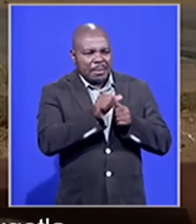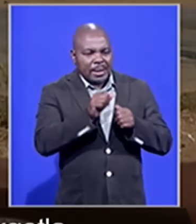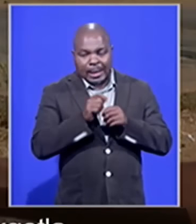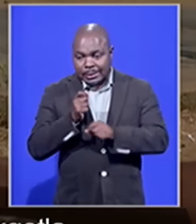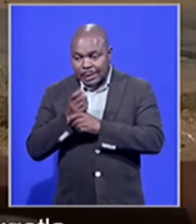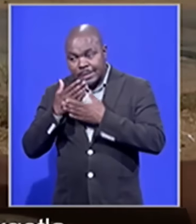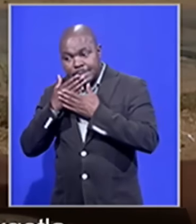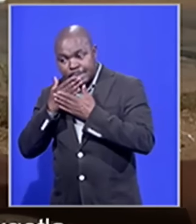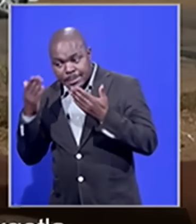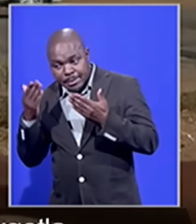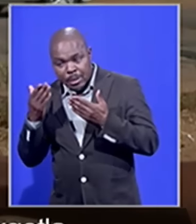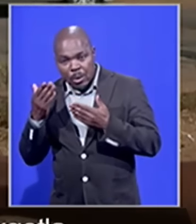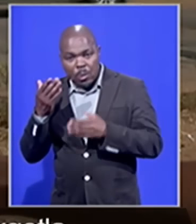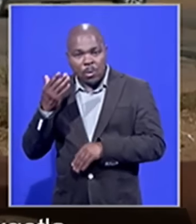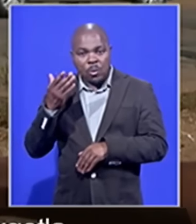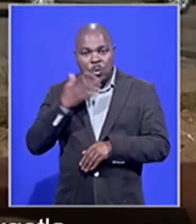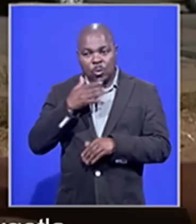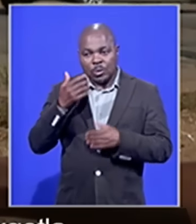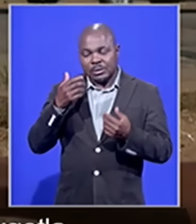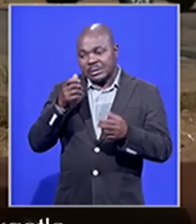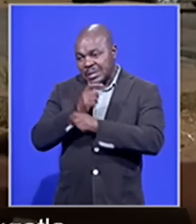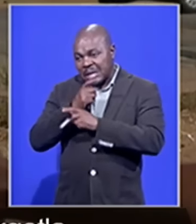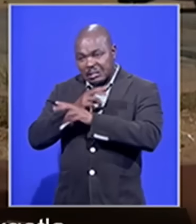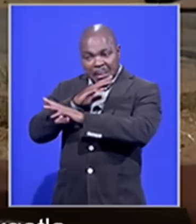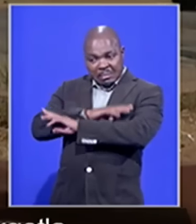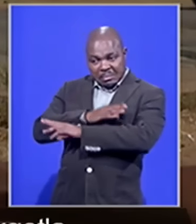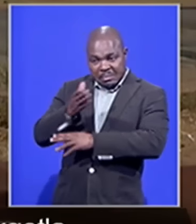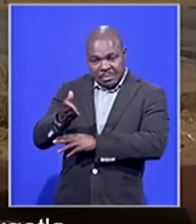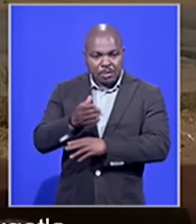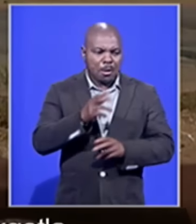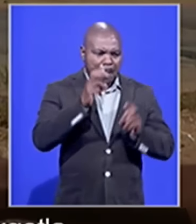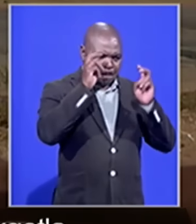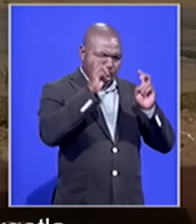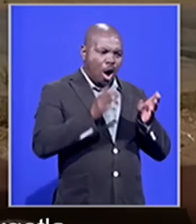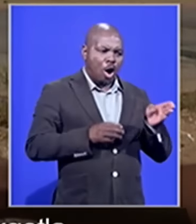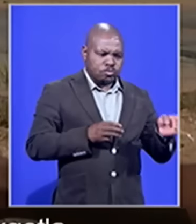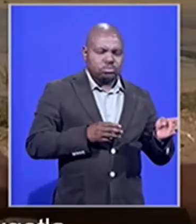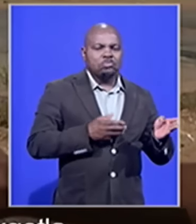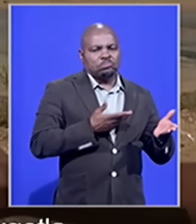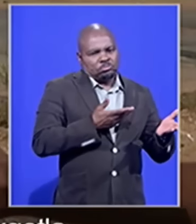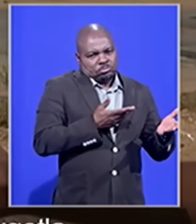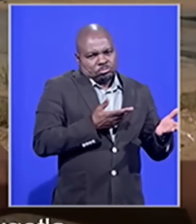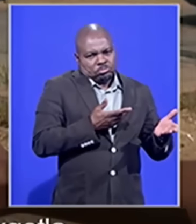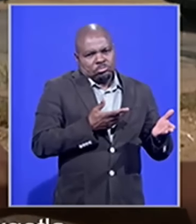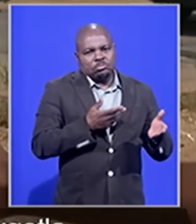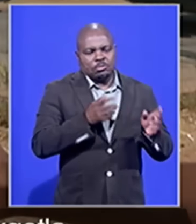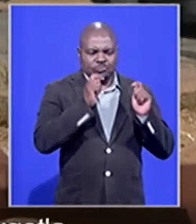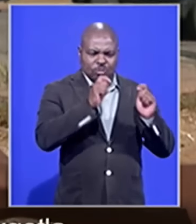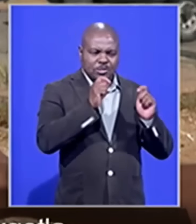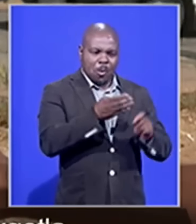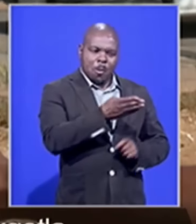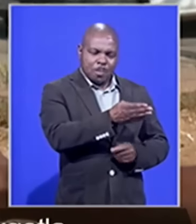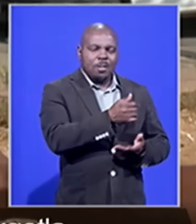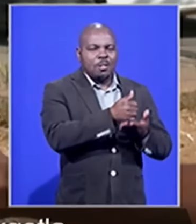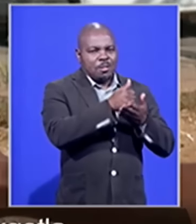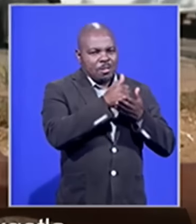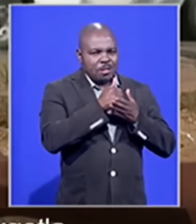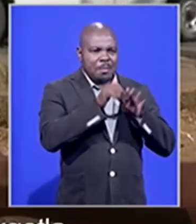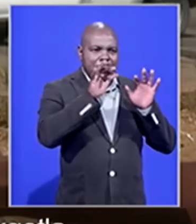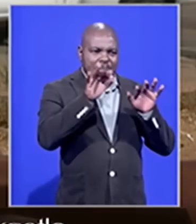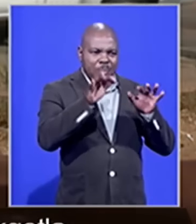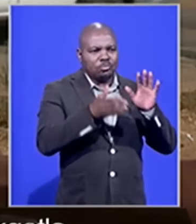seo go di santse ba ikhuditse abe khona gore go nne le transport e khona go tsa